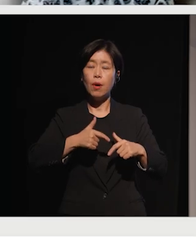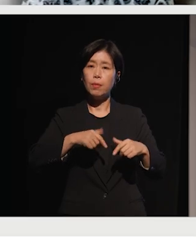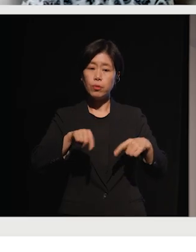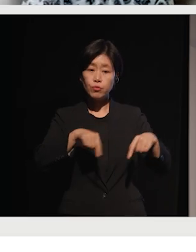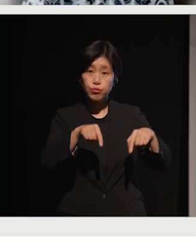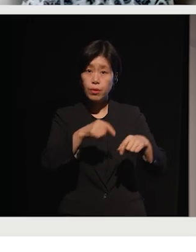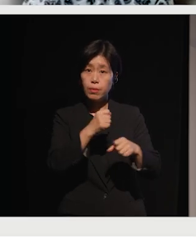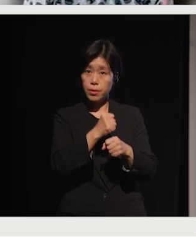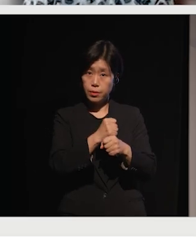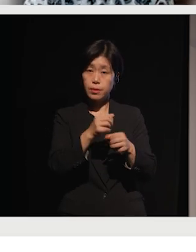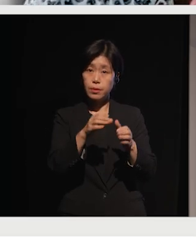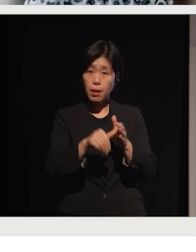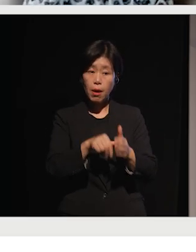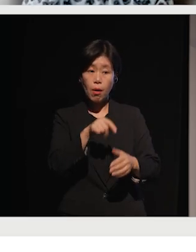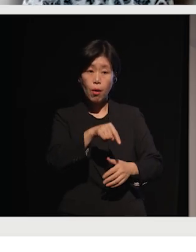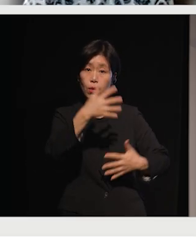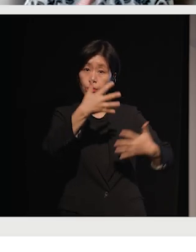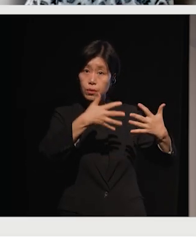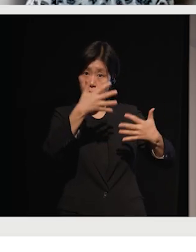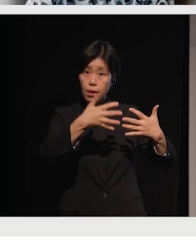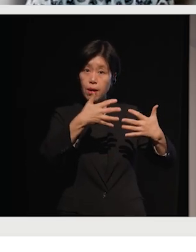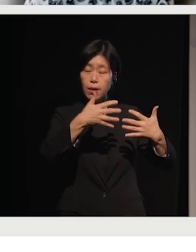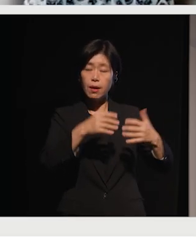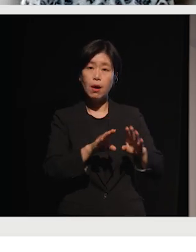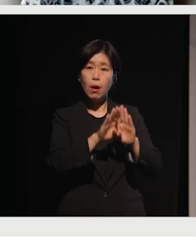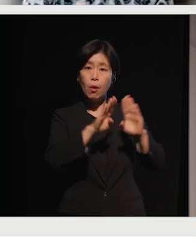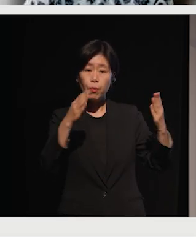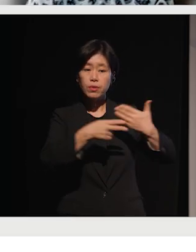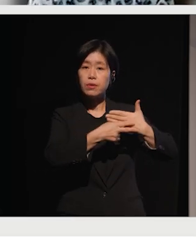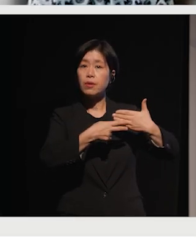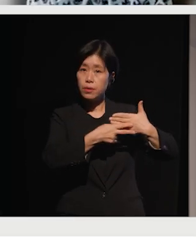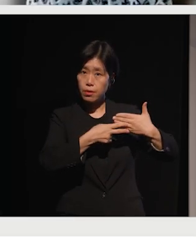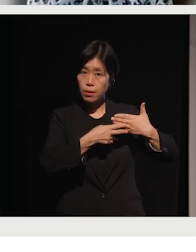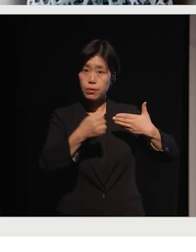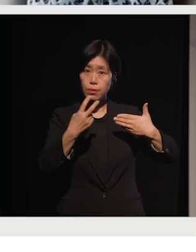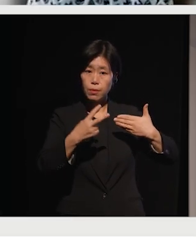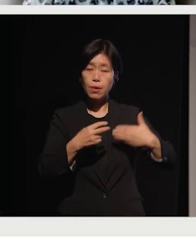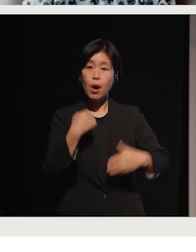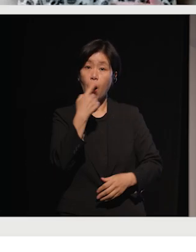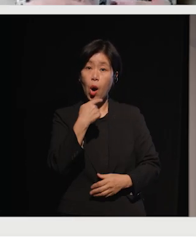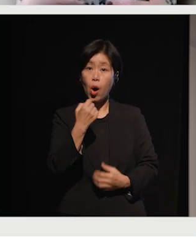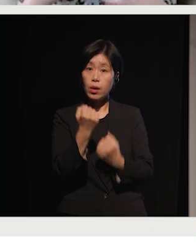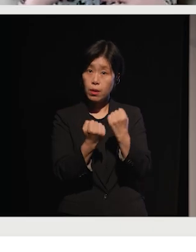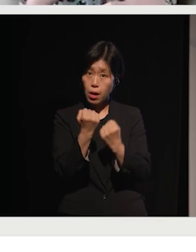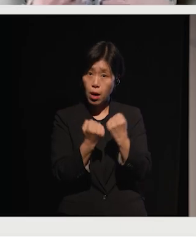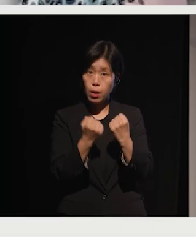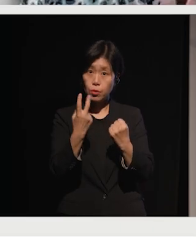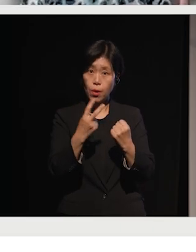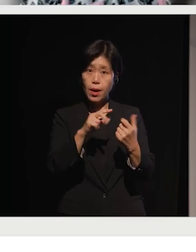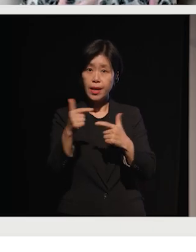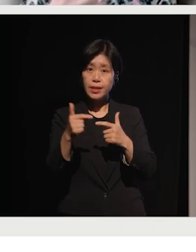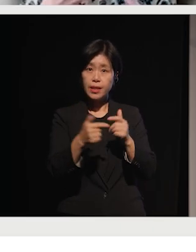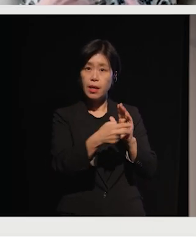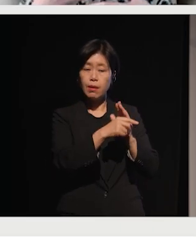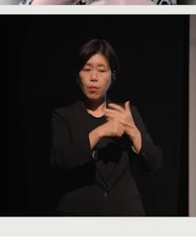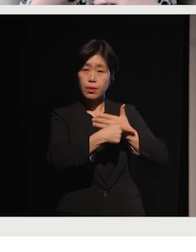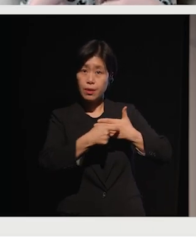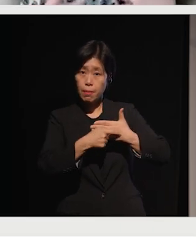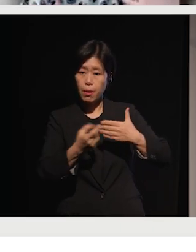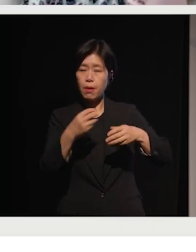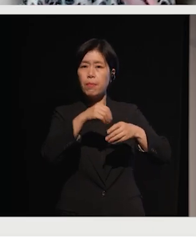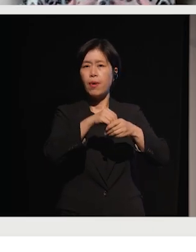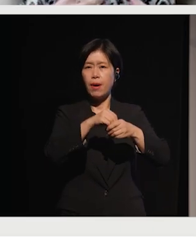those videos are going to have open captions, audio description, and a transcript. We understand, again,